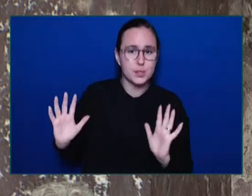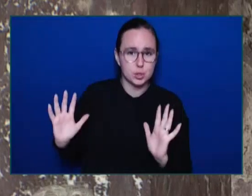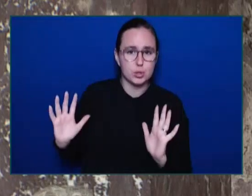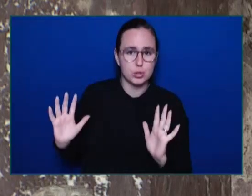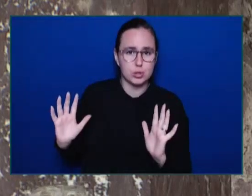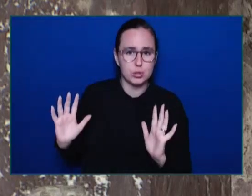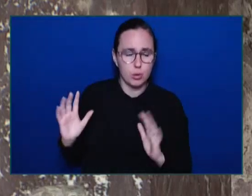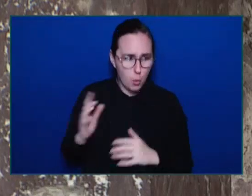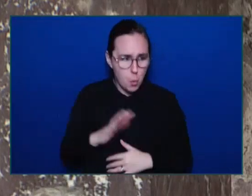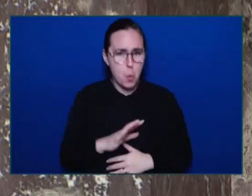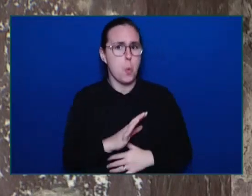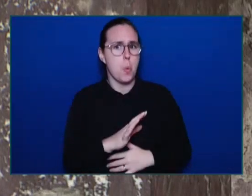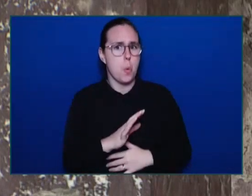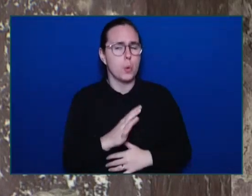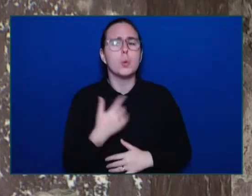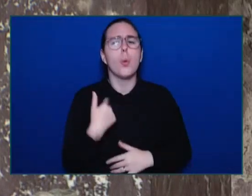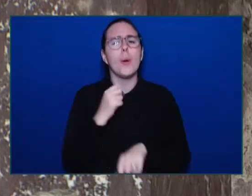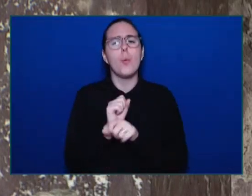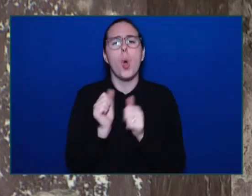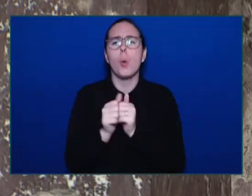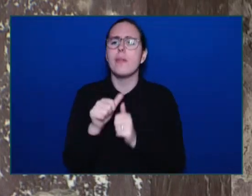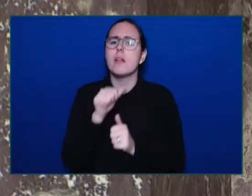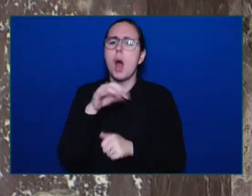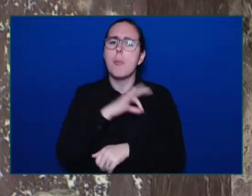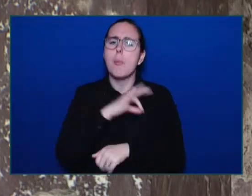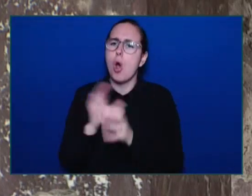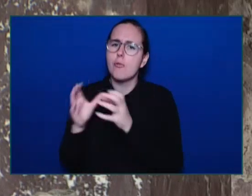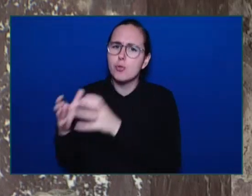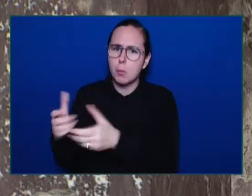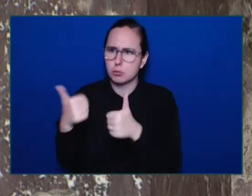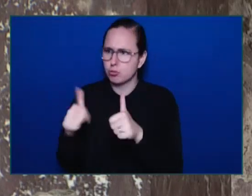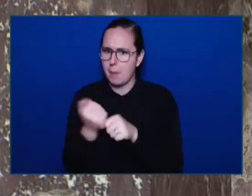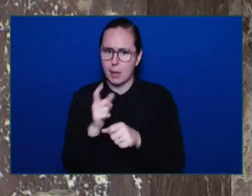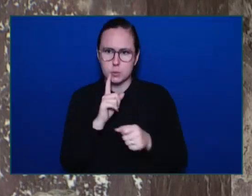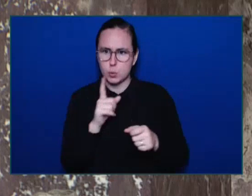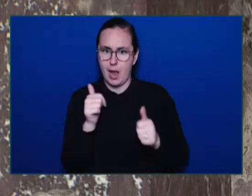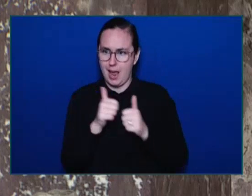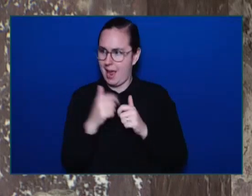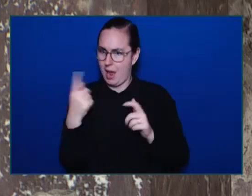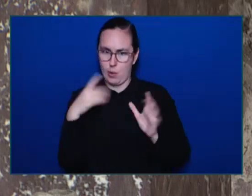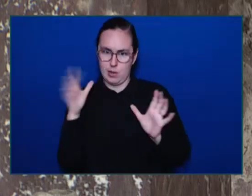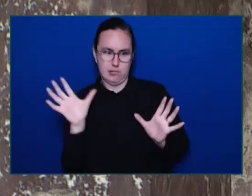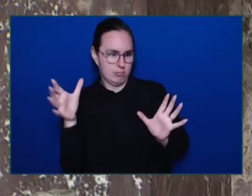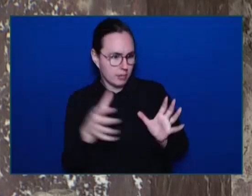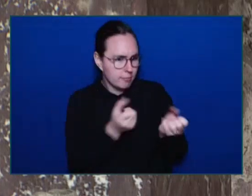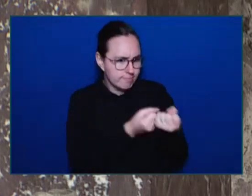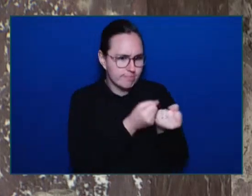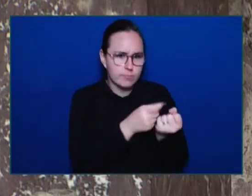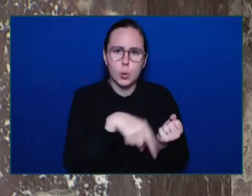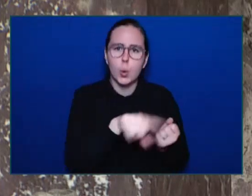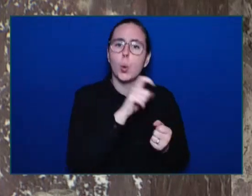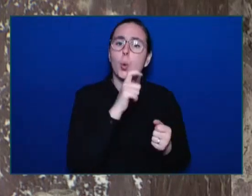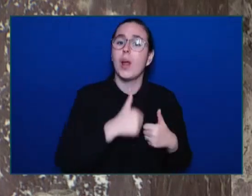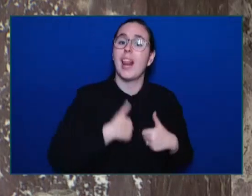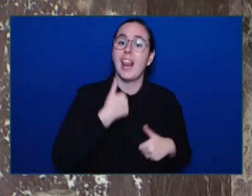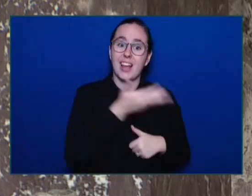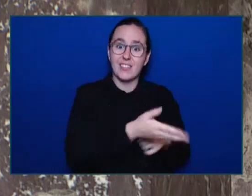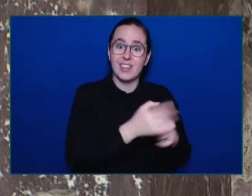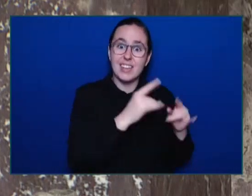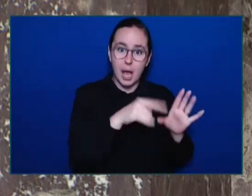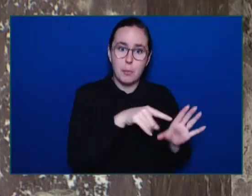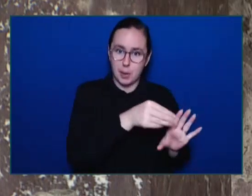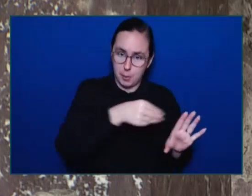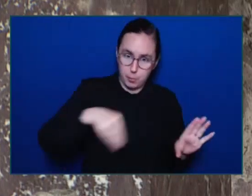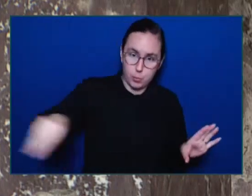are in the encampment. We have been able to house 90 of them, which was, I think, a positive thing. We estimated there was around 70